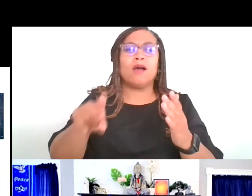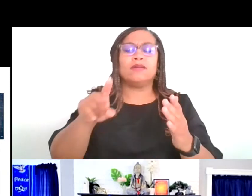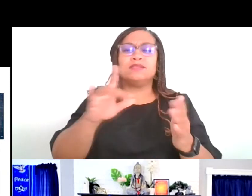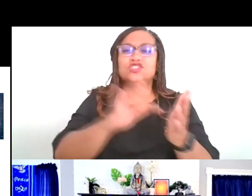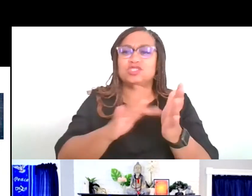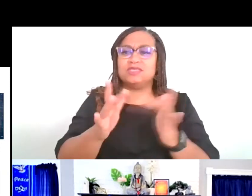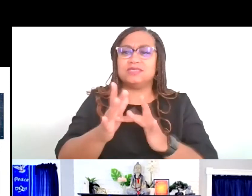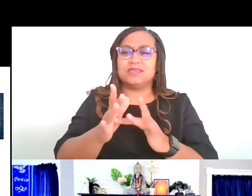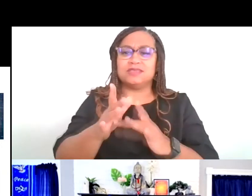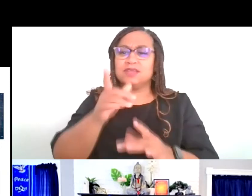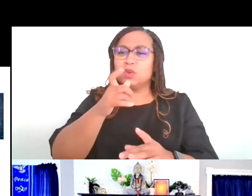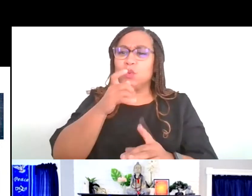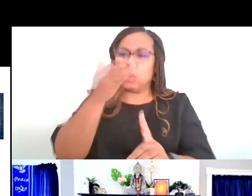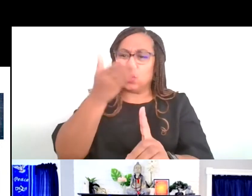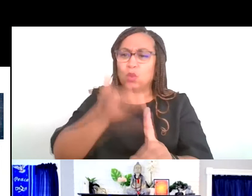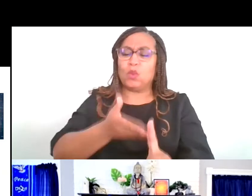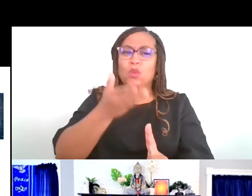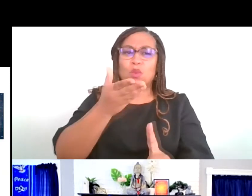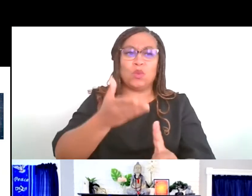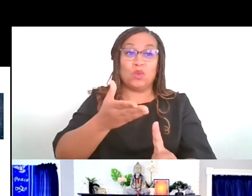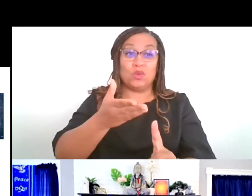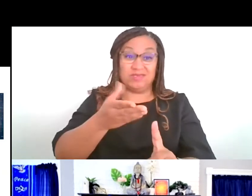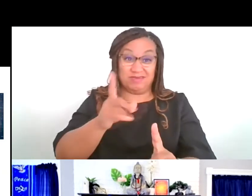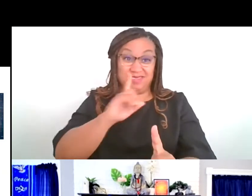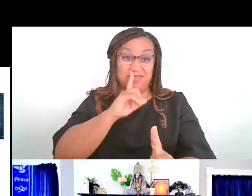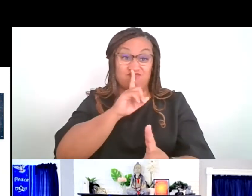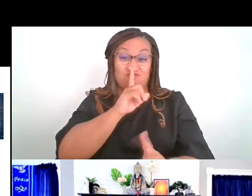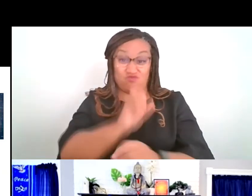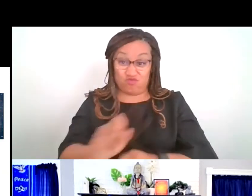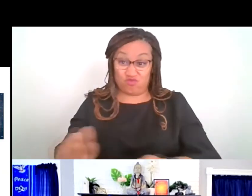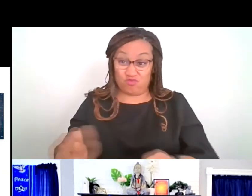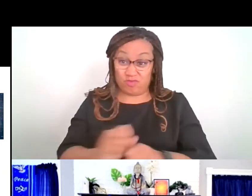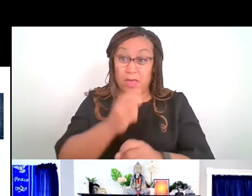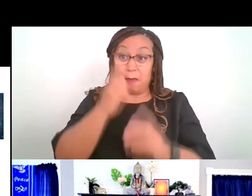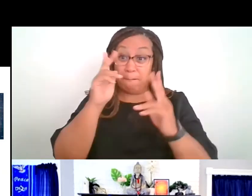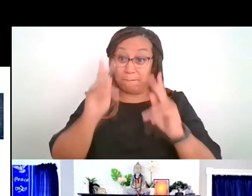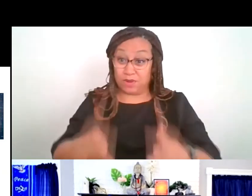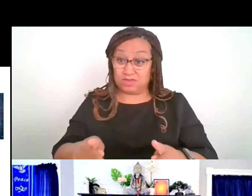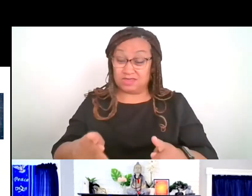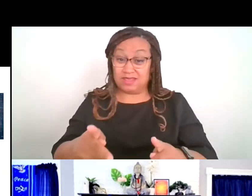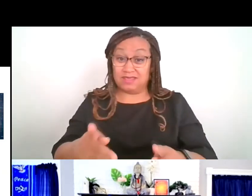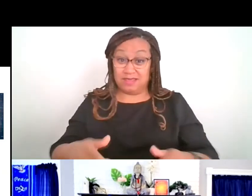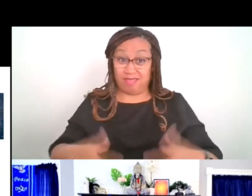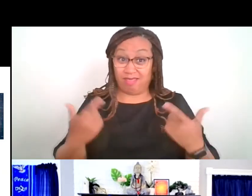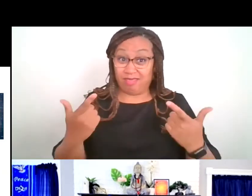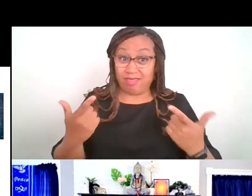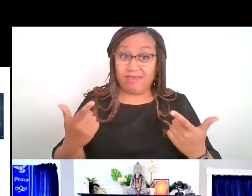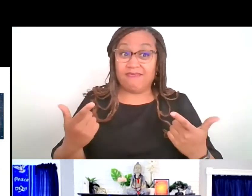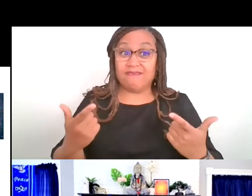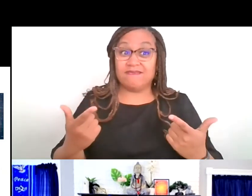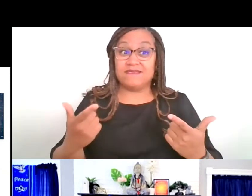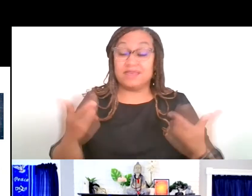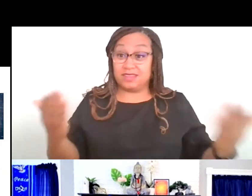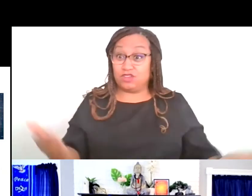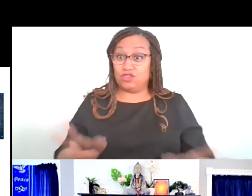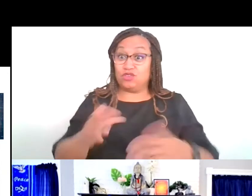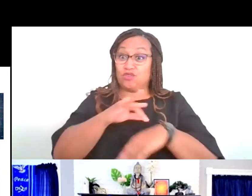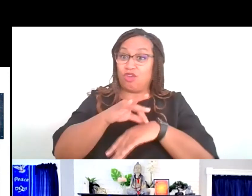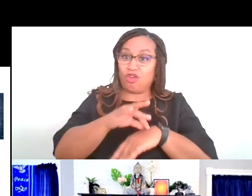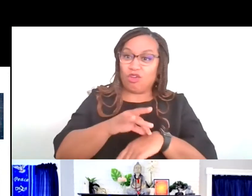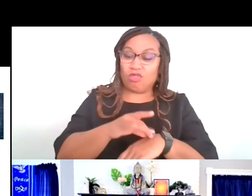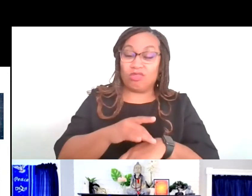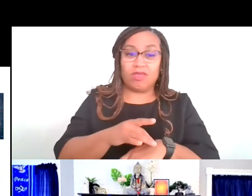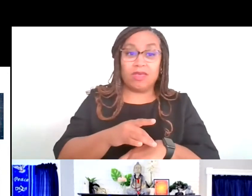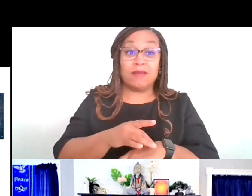who actually lived? If so, what is the impact on this on us